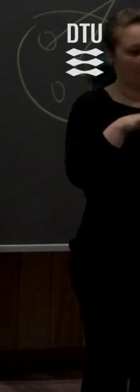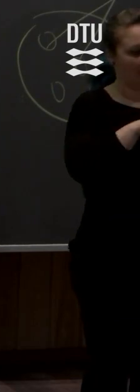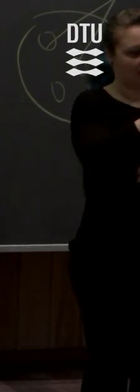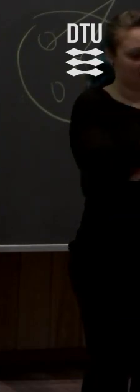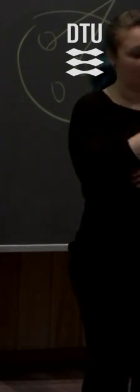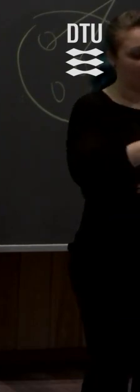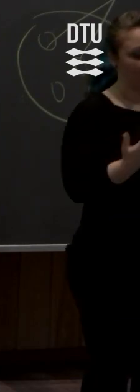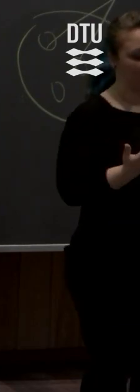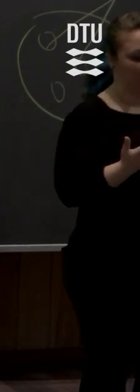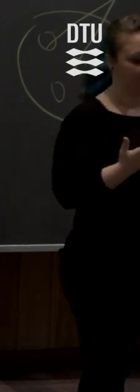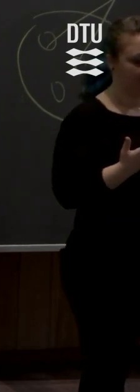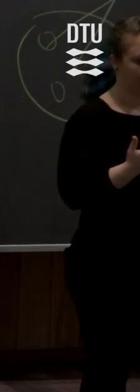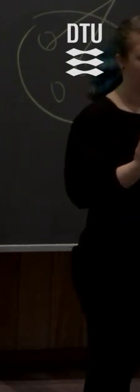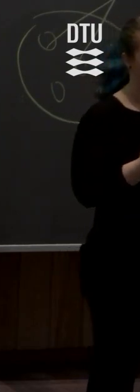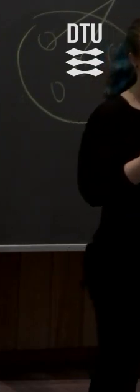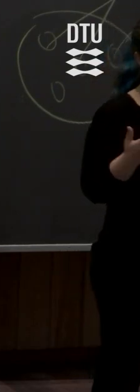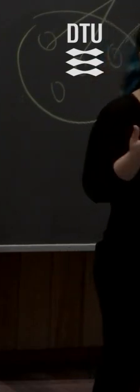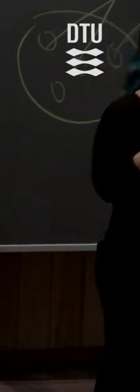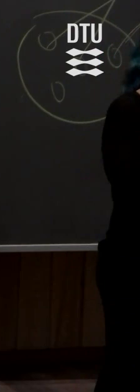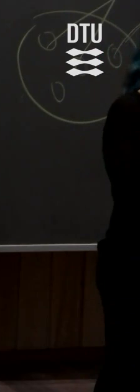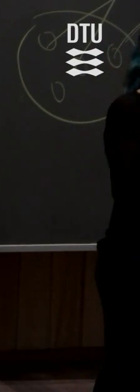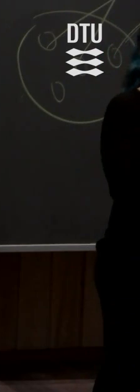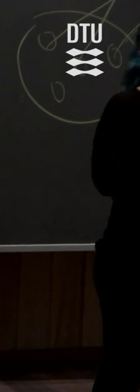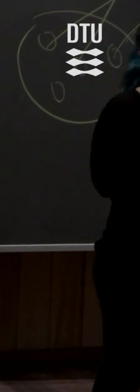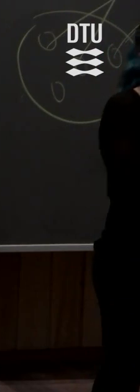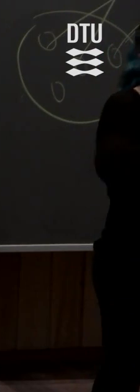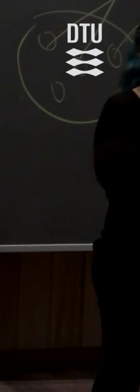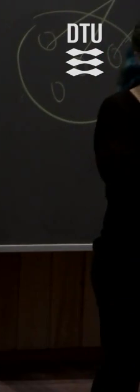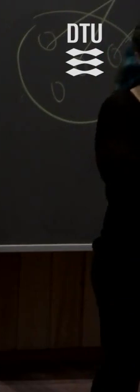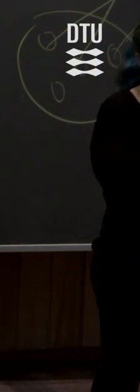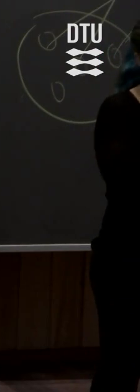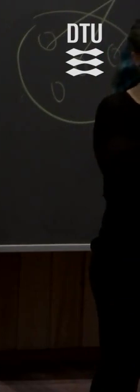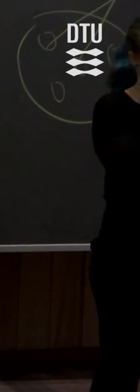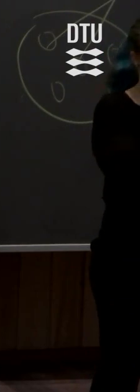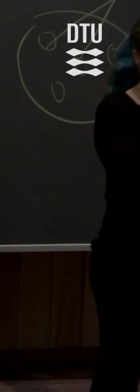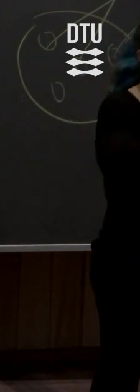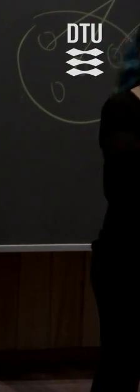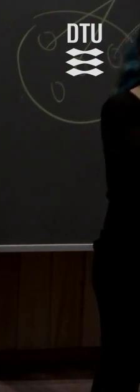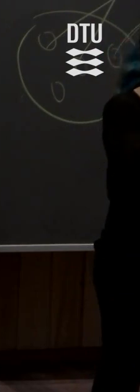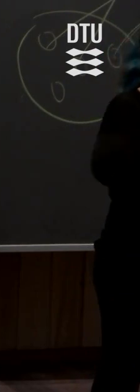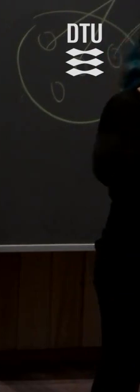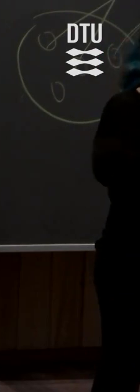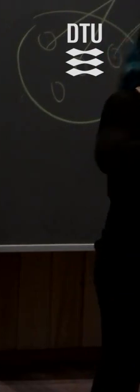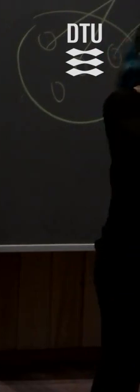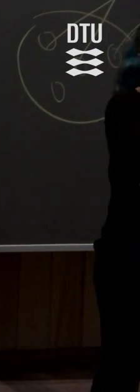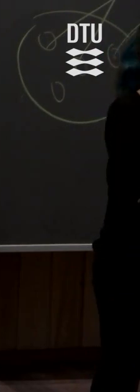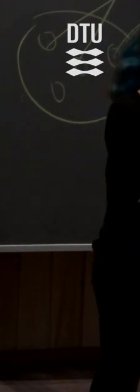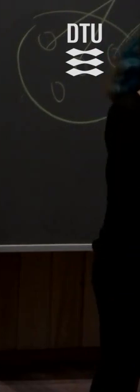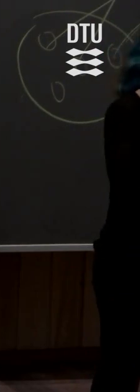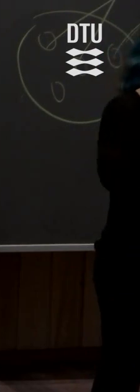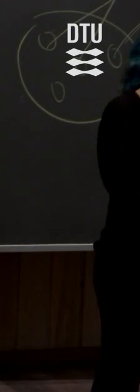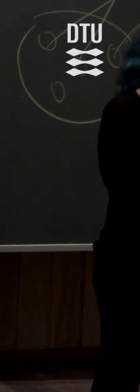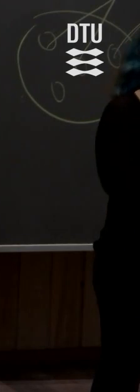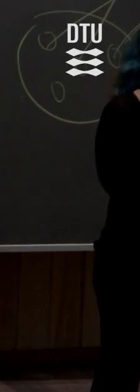be facilitating a 3-day introduction course on how we want them to be leaders. And that has a great effect because it's role modeling.